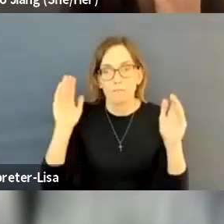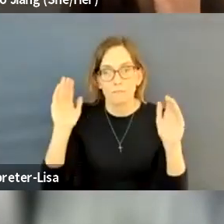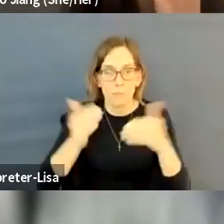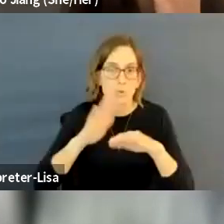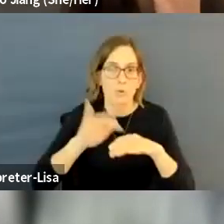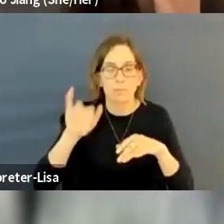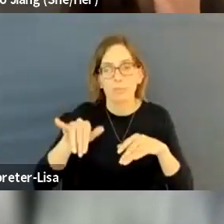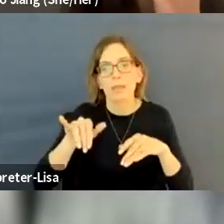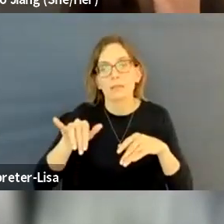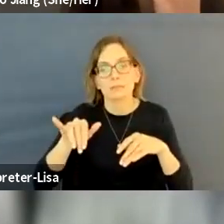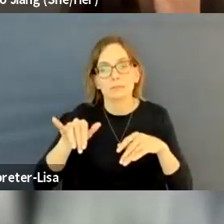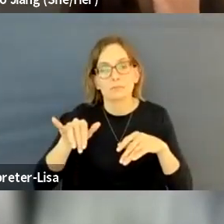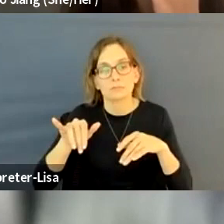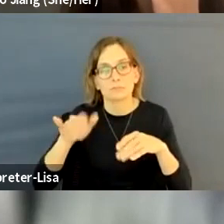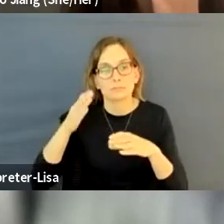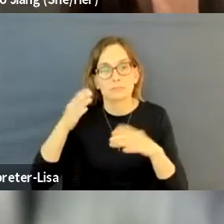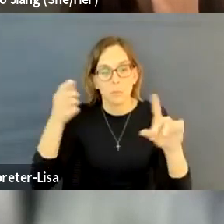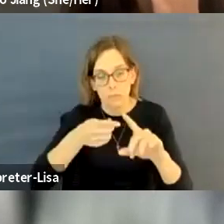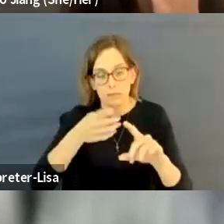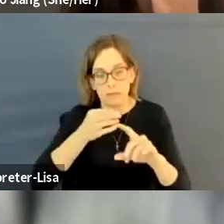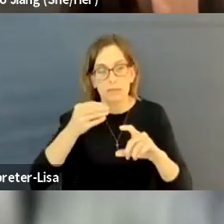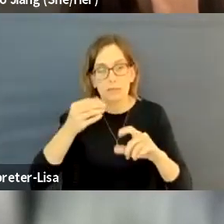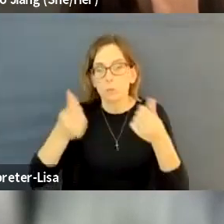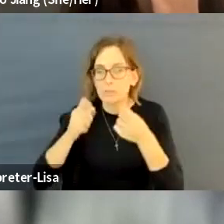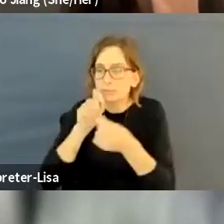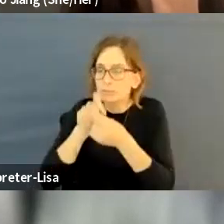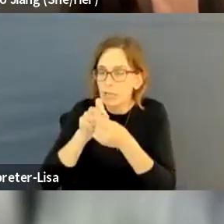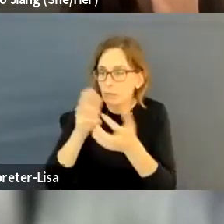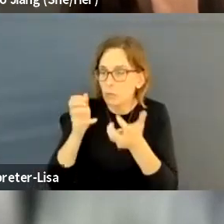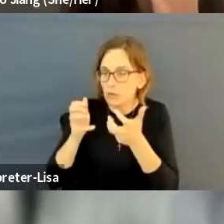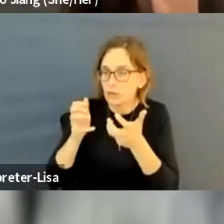point and ask which question you want to more articulate.